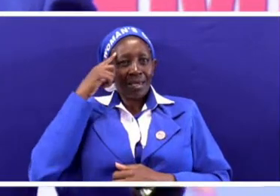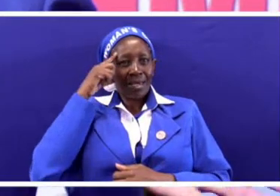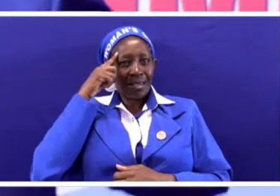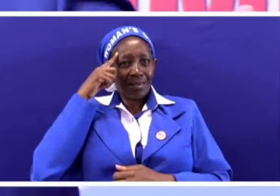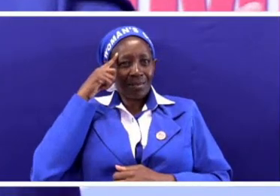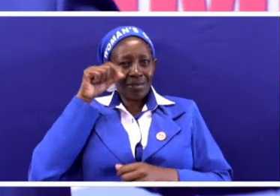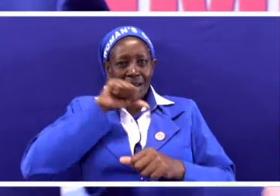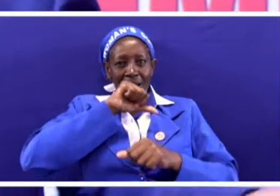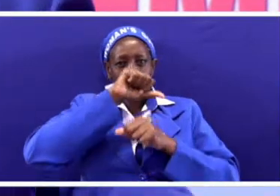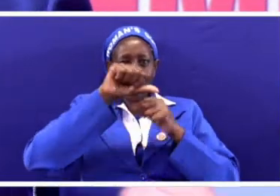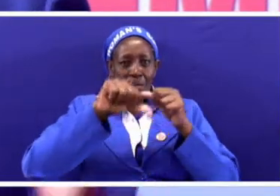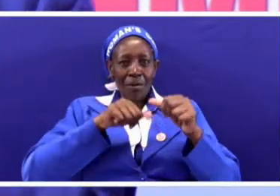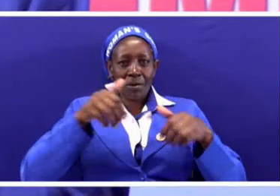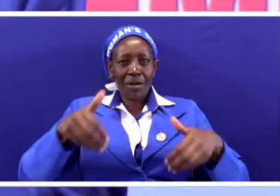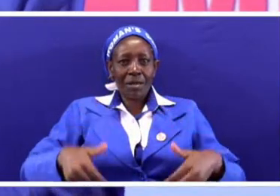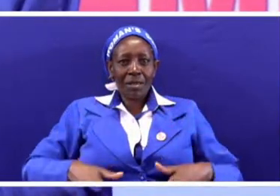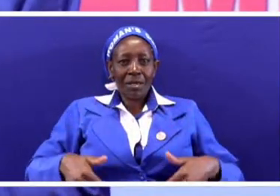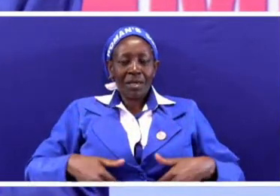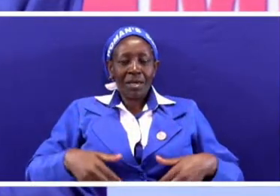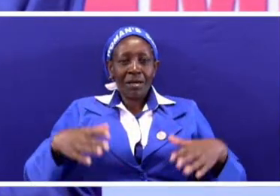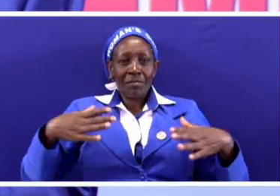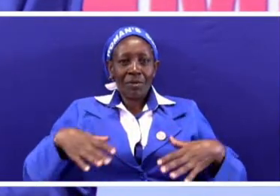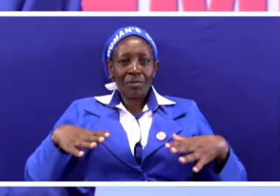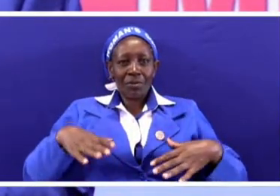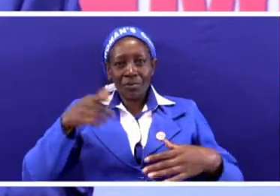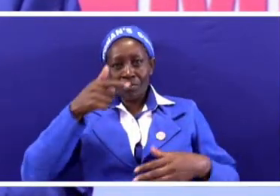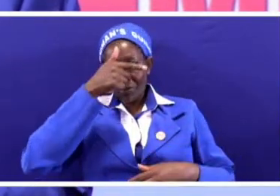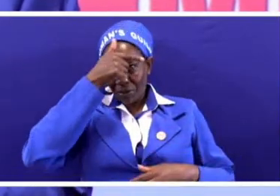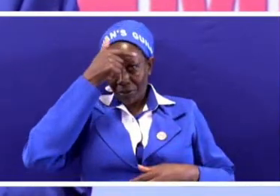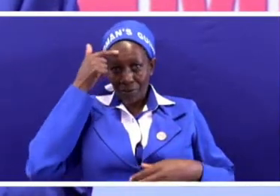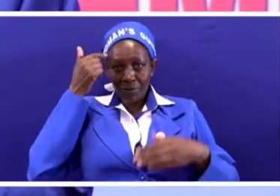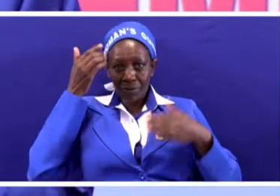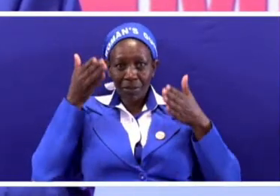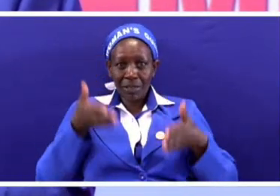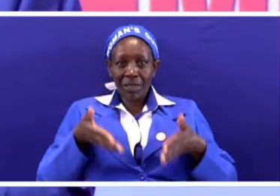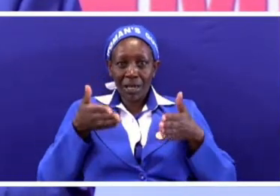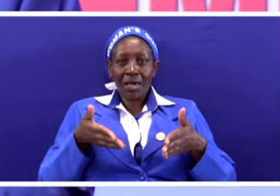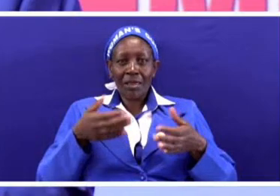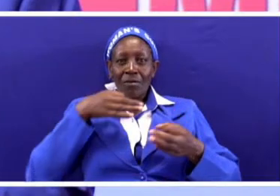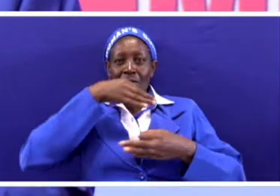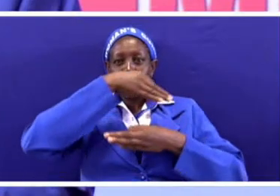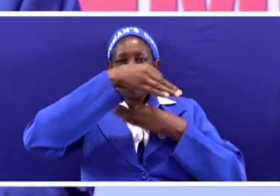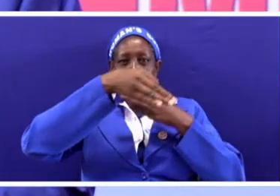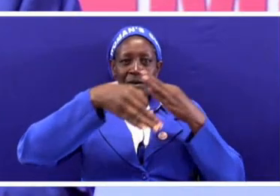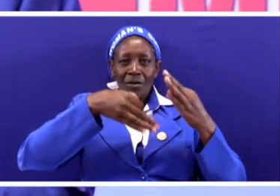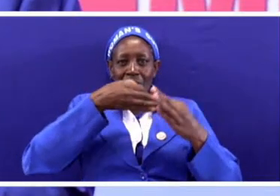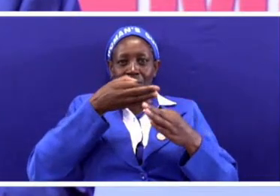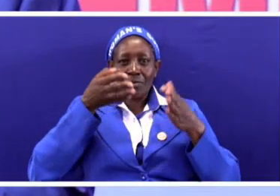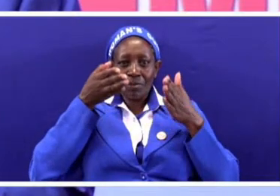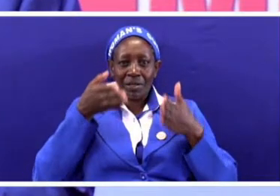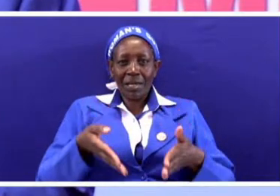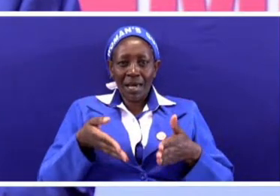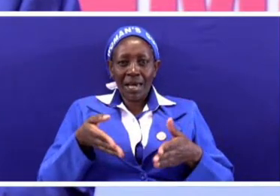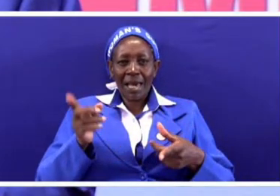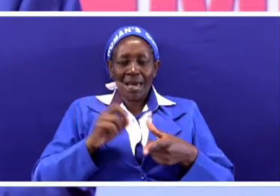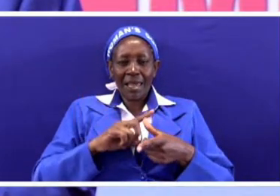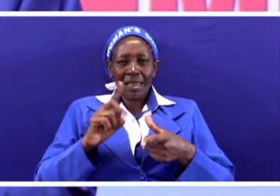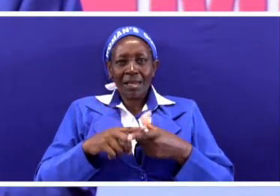people first because they were already here. He had mobilized and they were fellowshipping here. Then he wondered where they would meet.